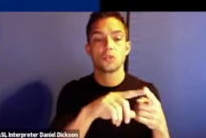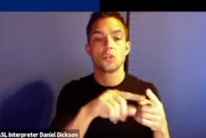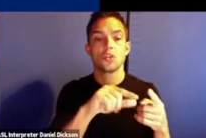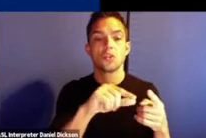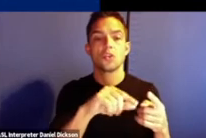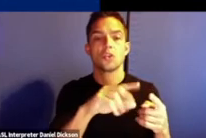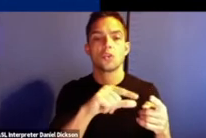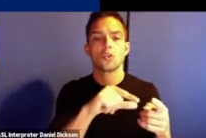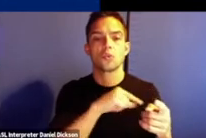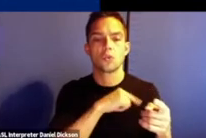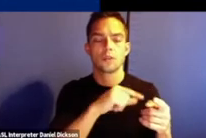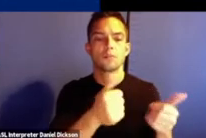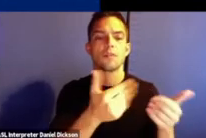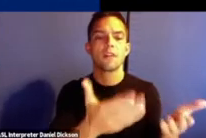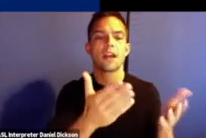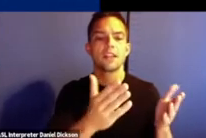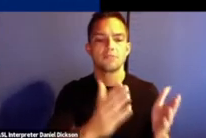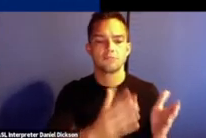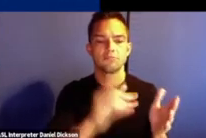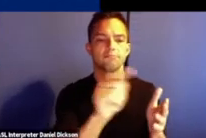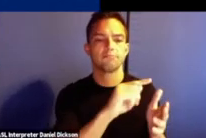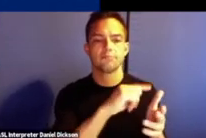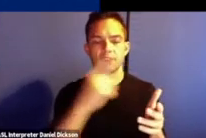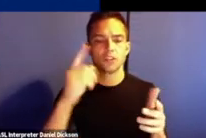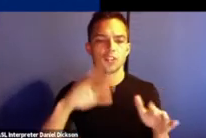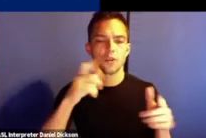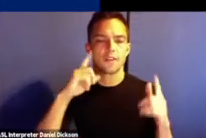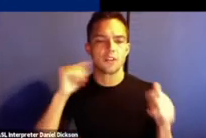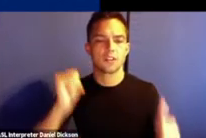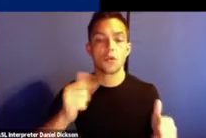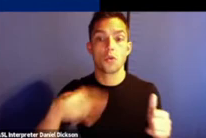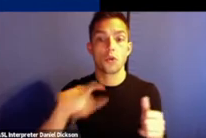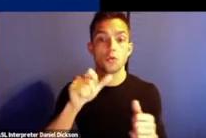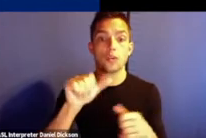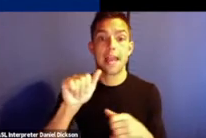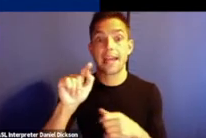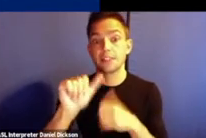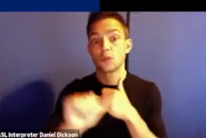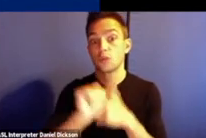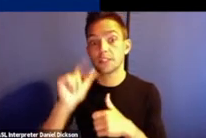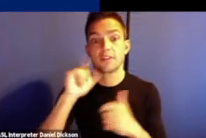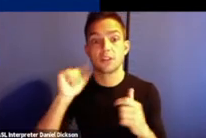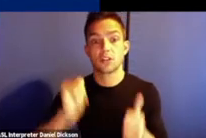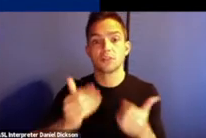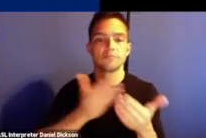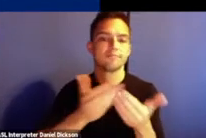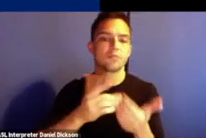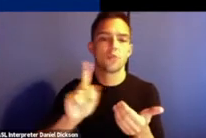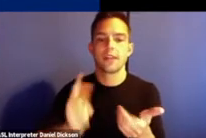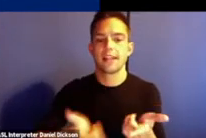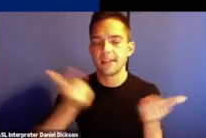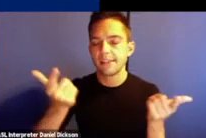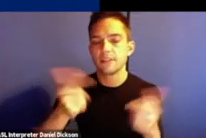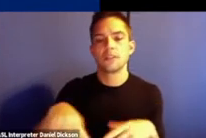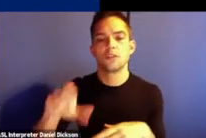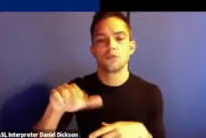providers for all children with hearing loss, or even those who we suspect are at risk for hearing loss, regardless of where they live, what their